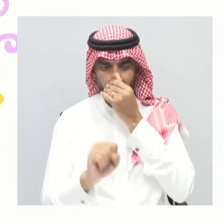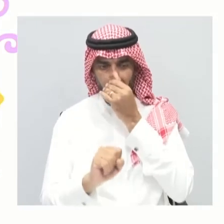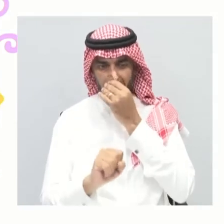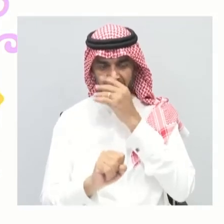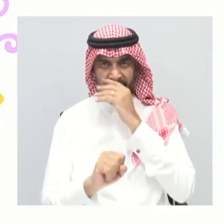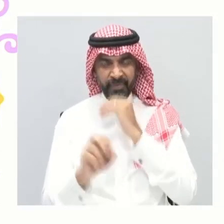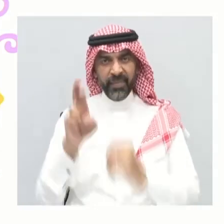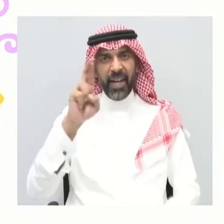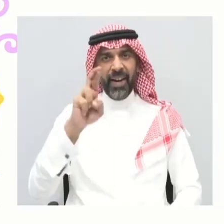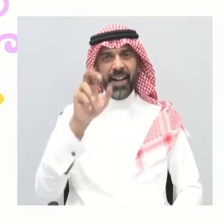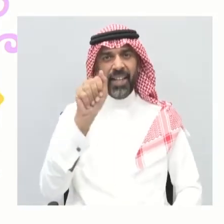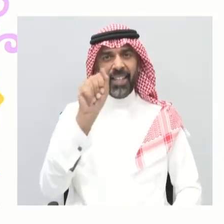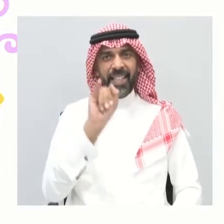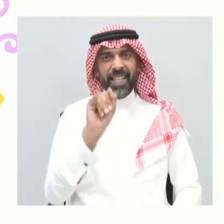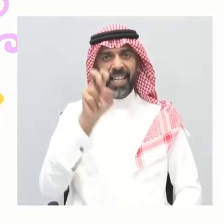rainy today.